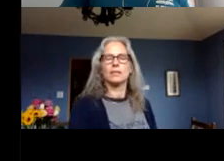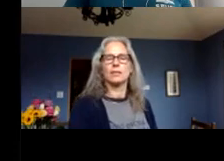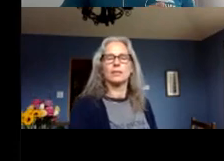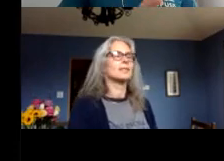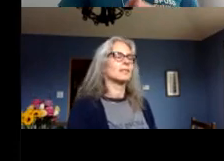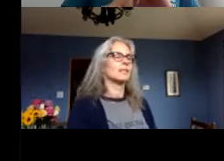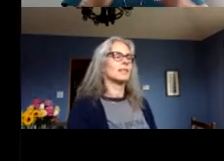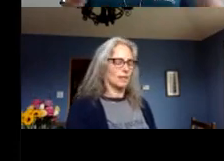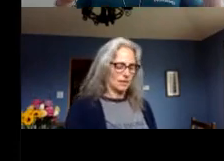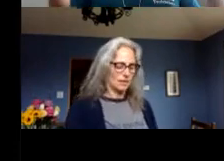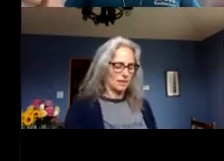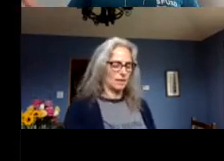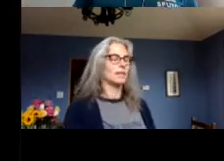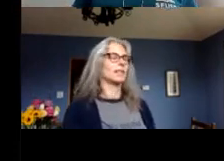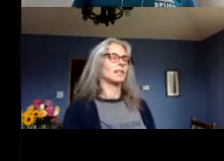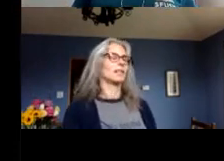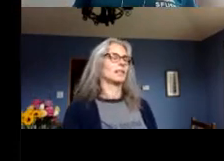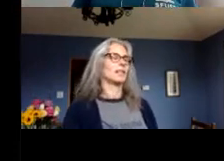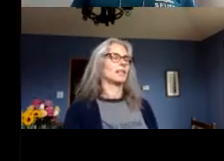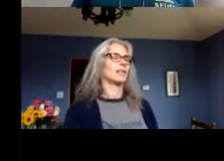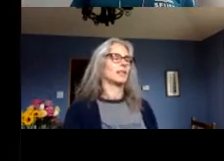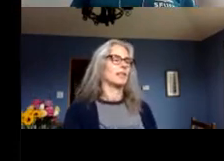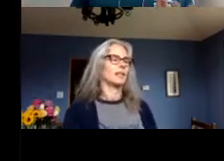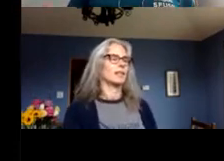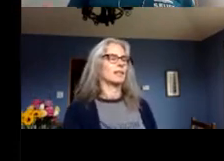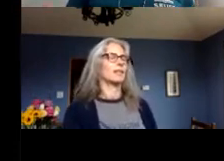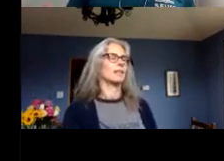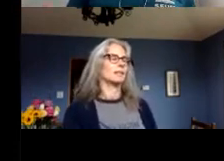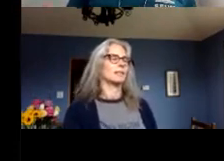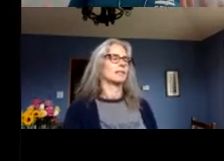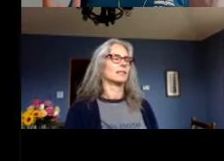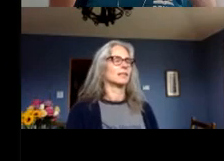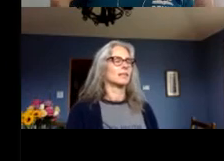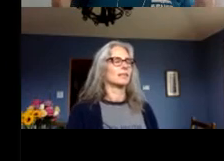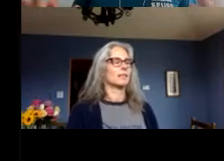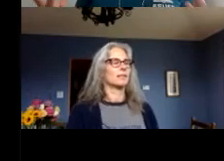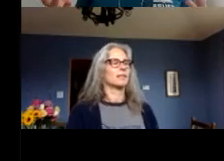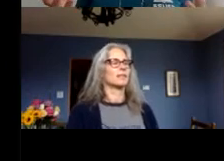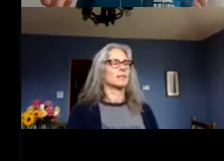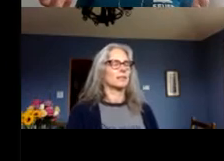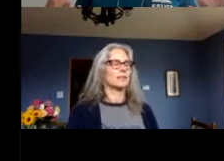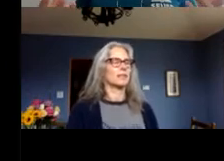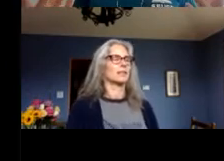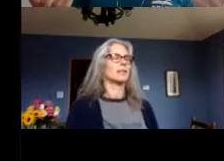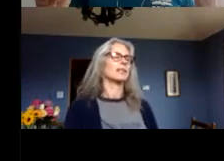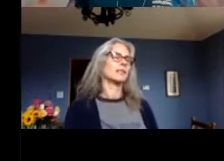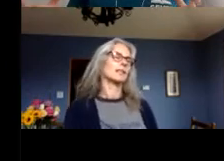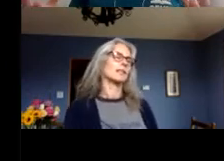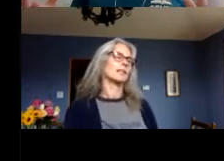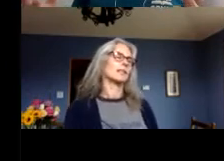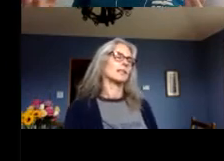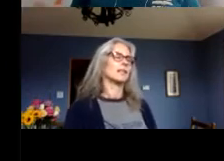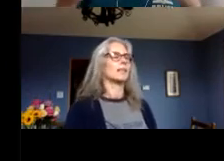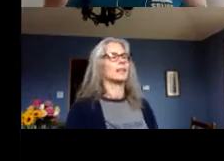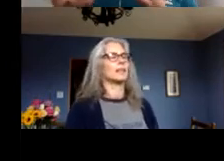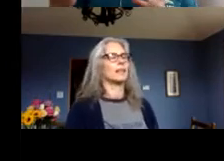All right. Let's talk posting and grading. So once you've built your classroom, usually one of the first